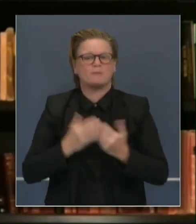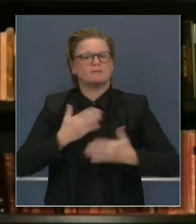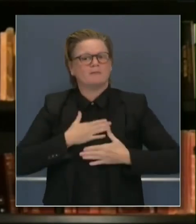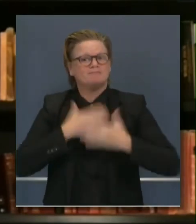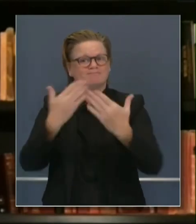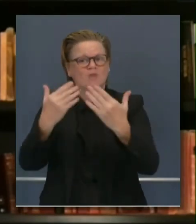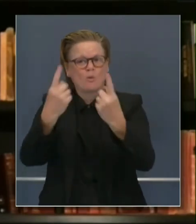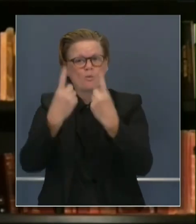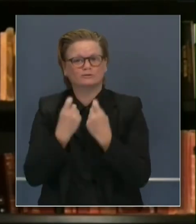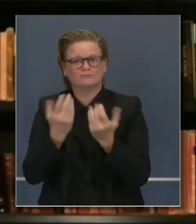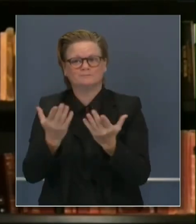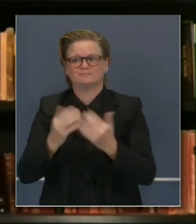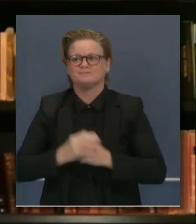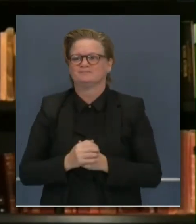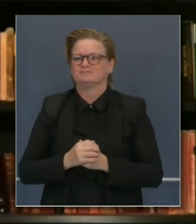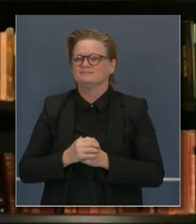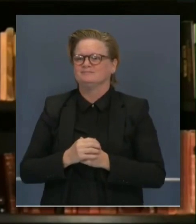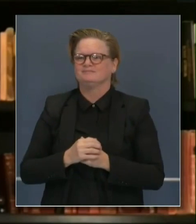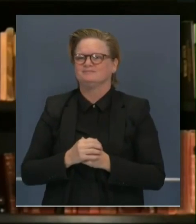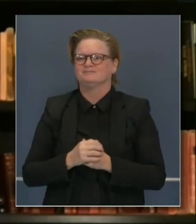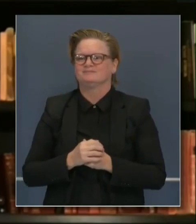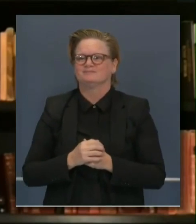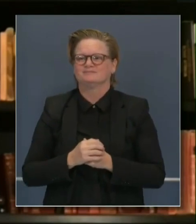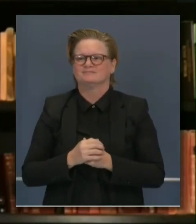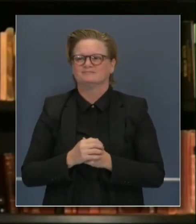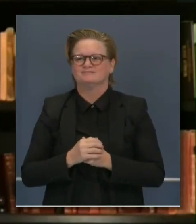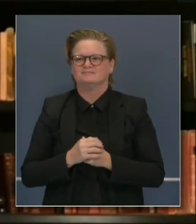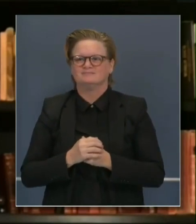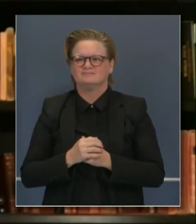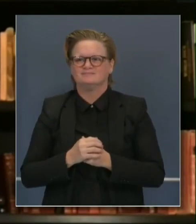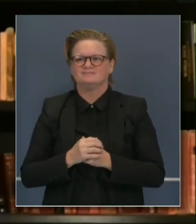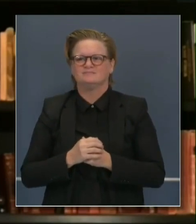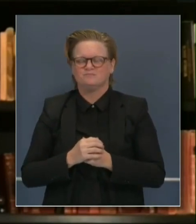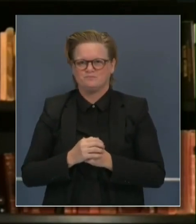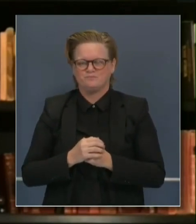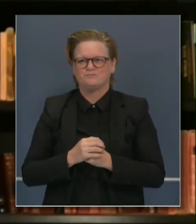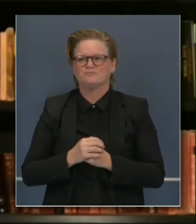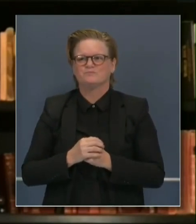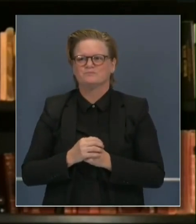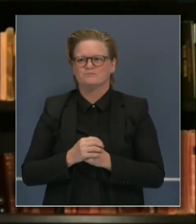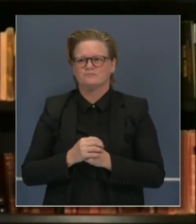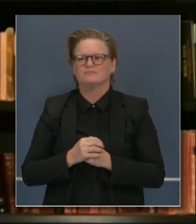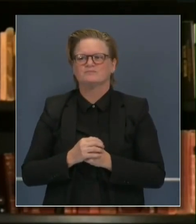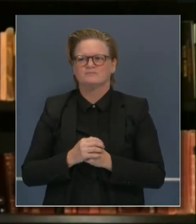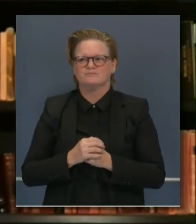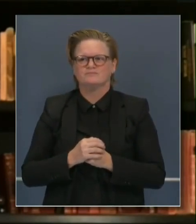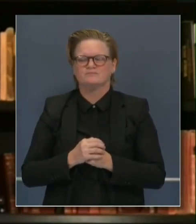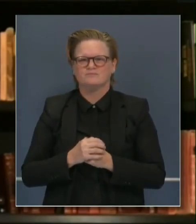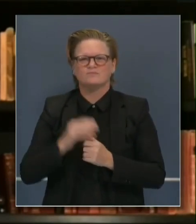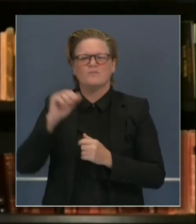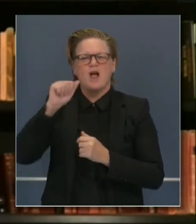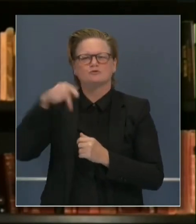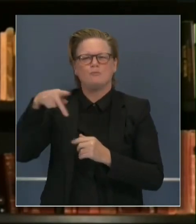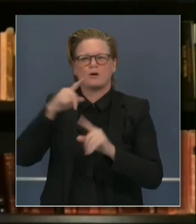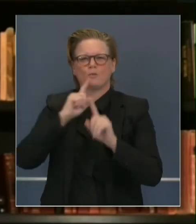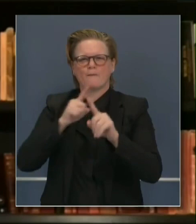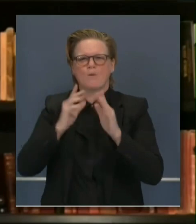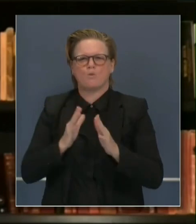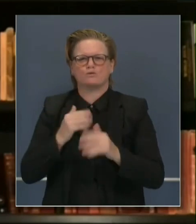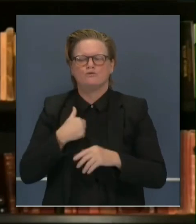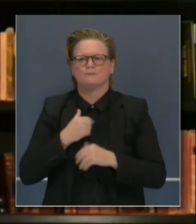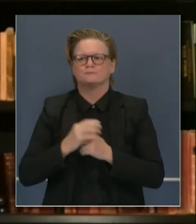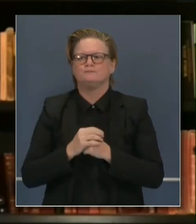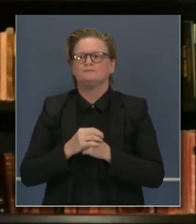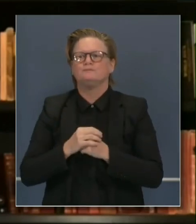Kathleen Ronayne, AP. Hi, Governor. You and the state and the counties have been tightening restrictions for weeks now,